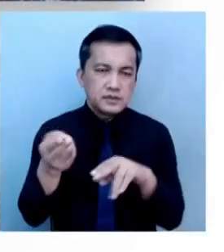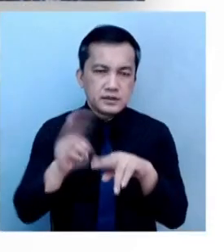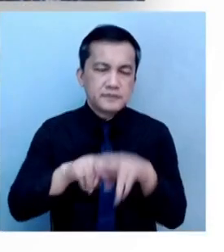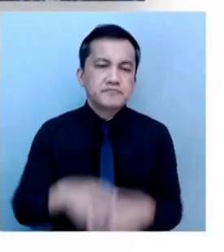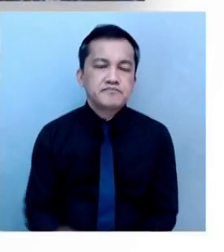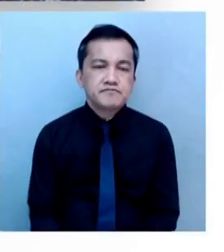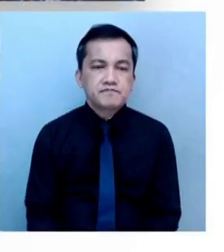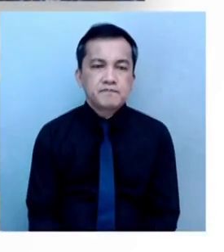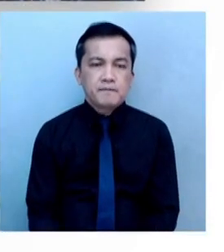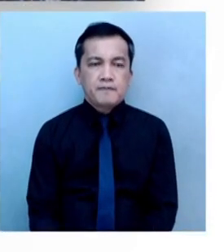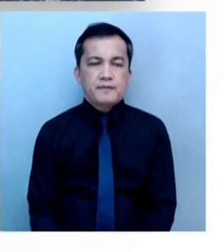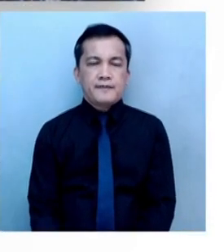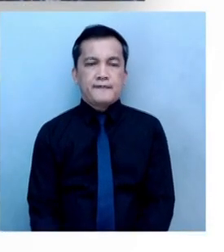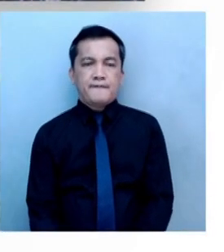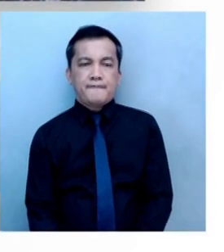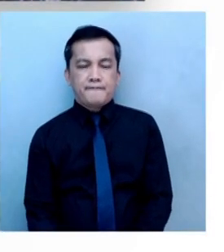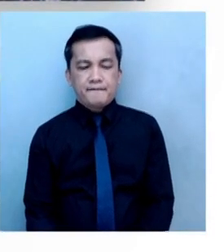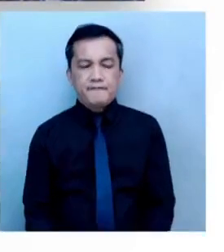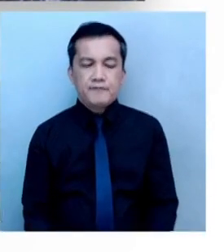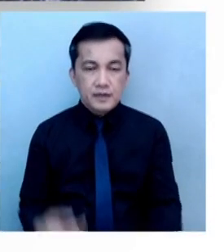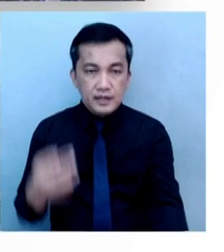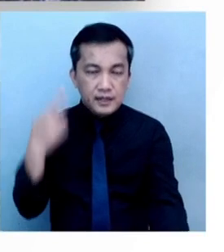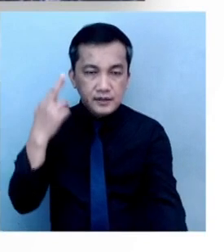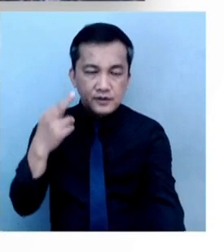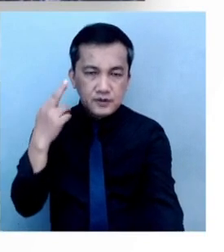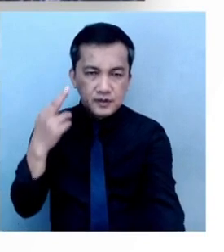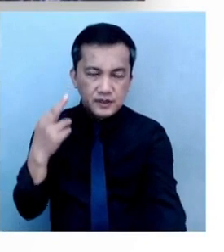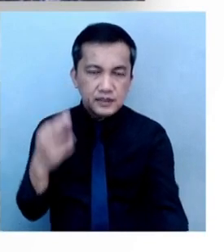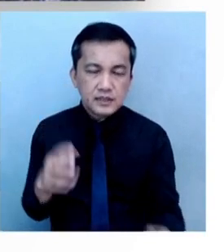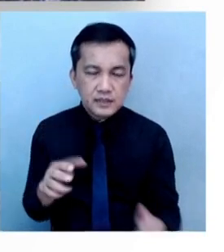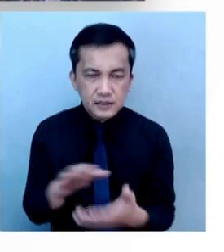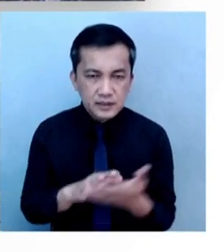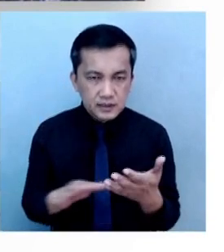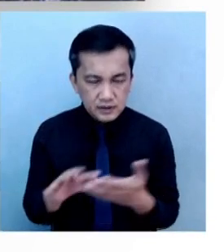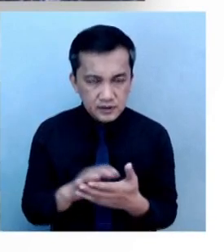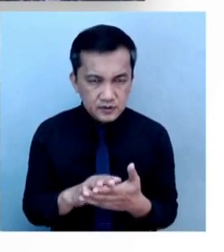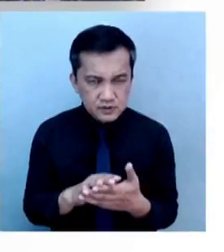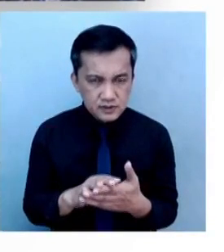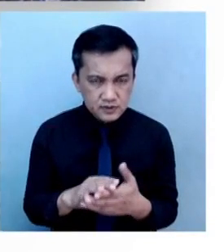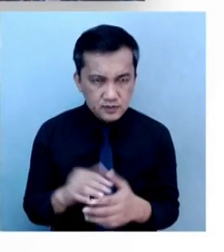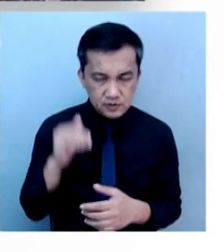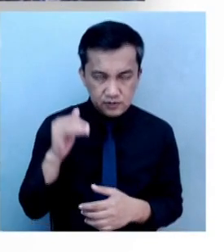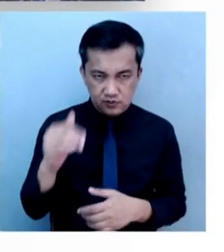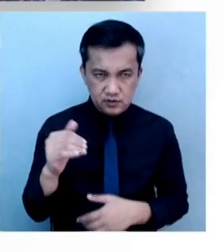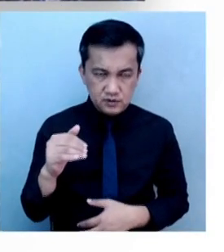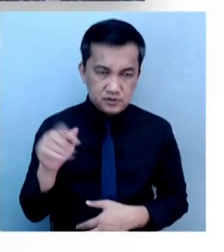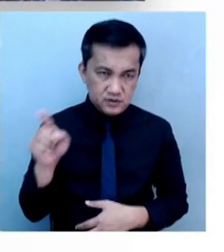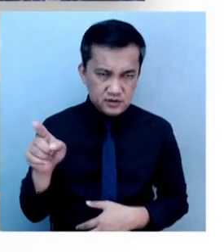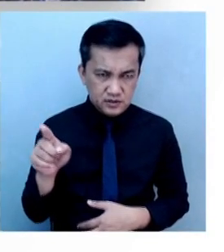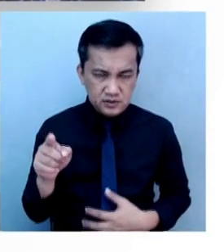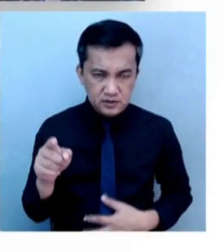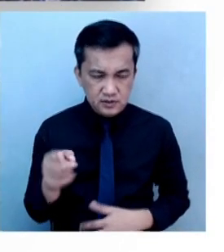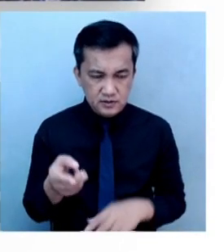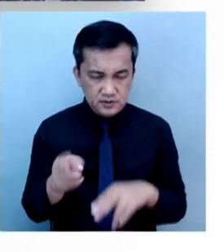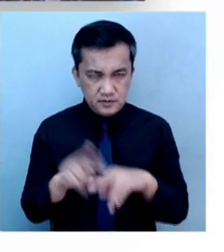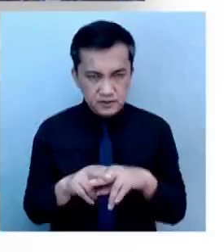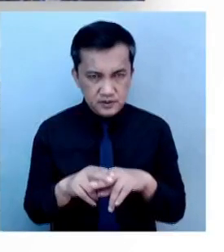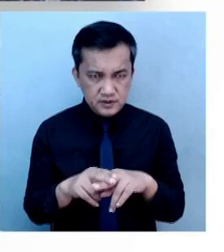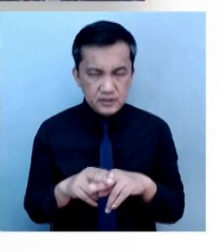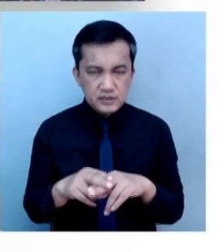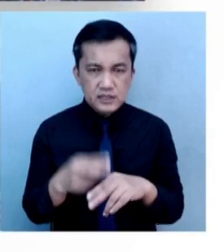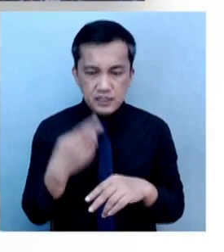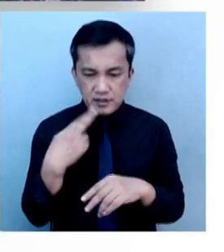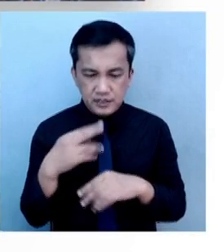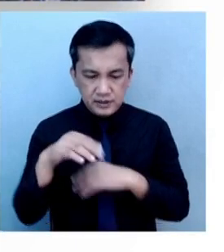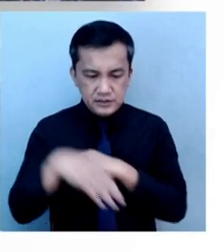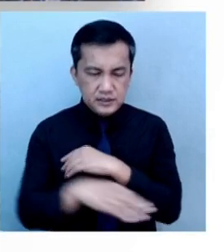Ang kadahilanan po, yung kaguluhan or iniiwasan po kasi nila yung pagdaan sa Red Sea ng mga